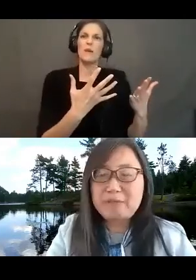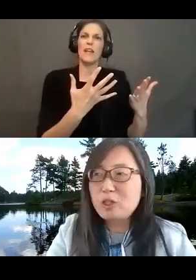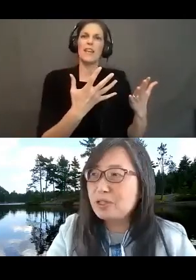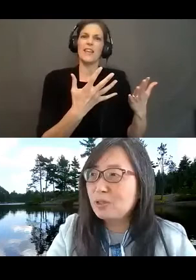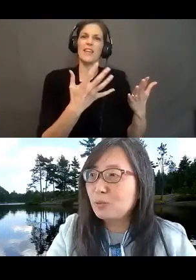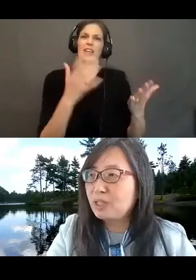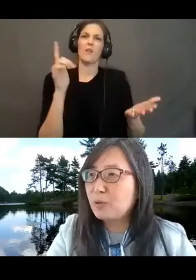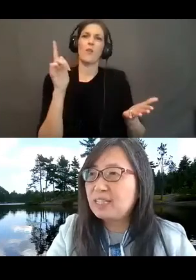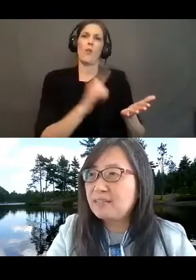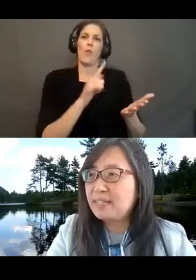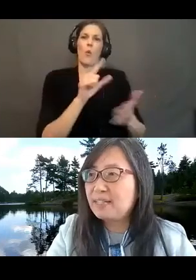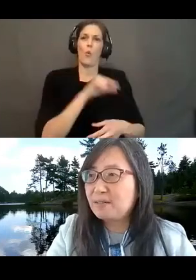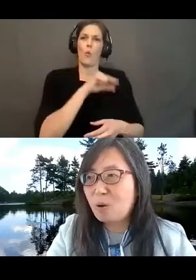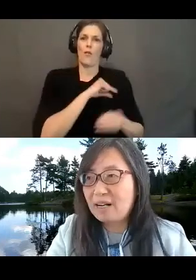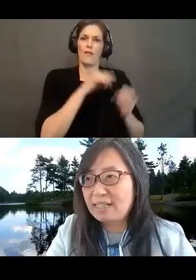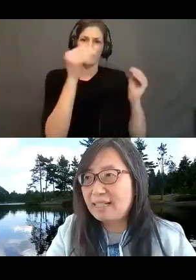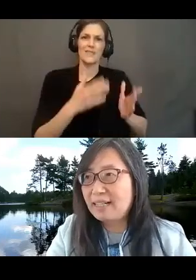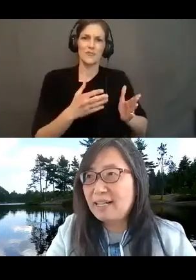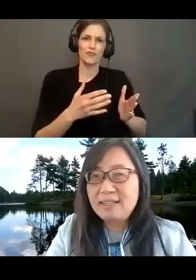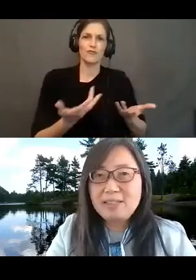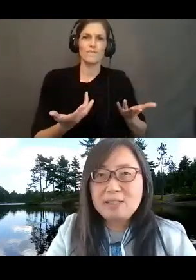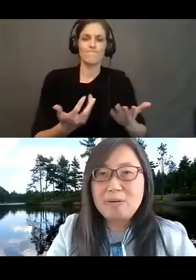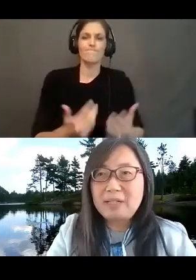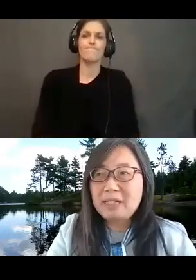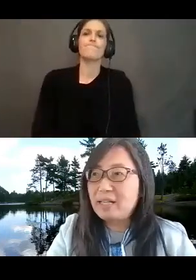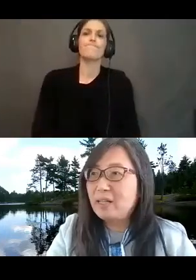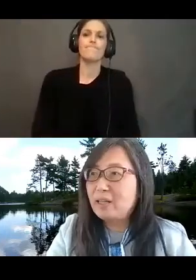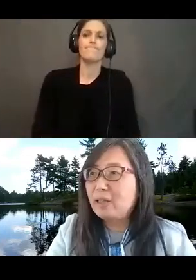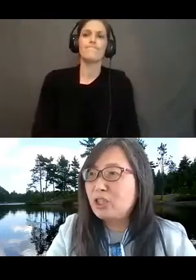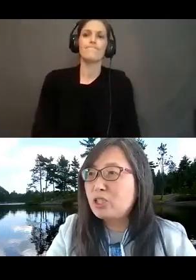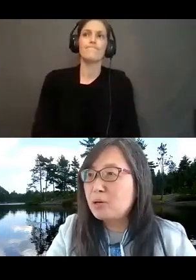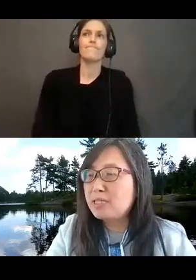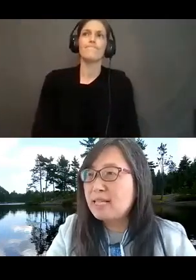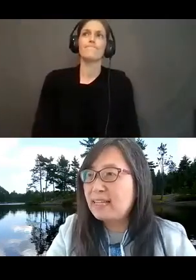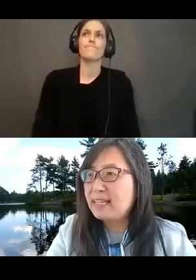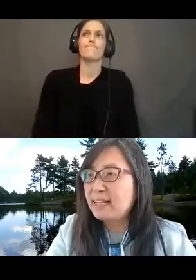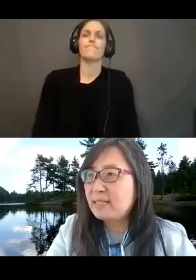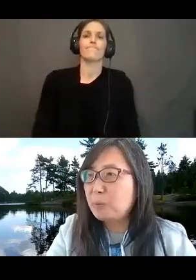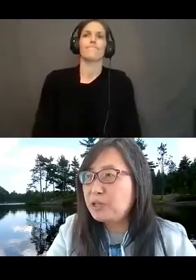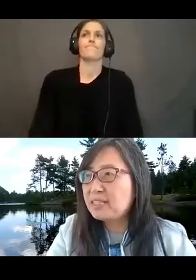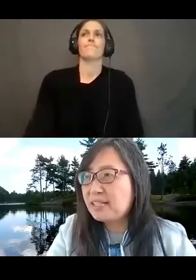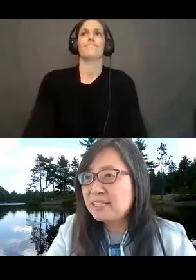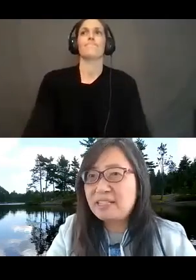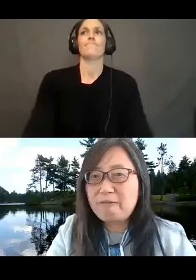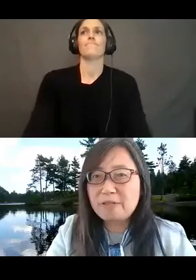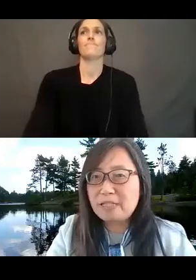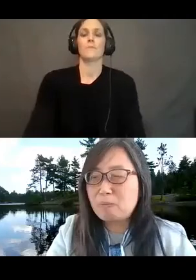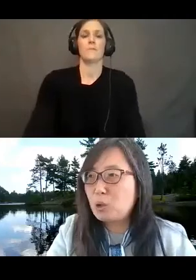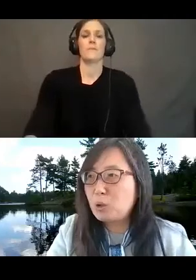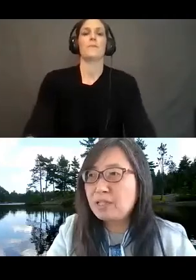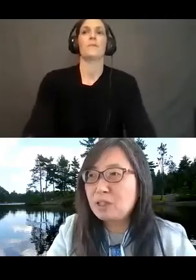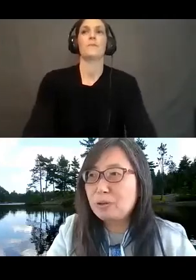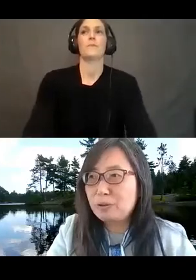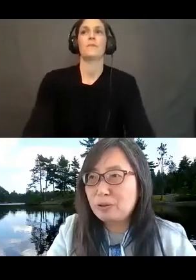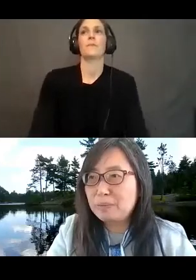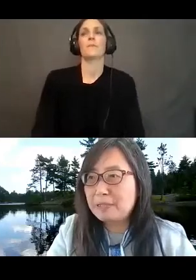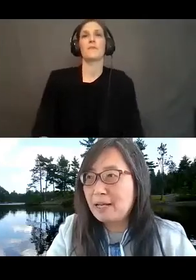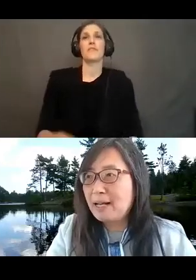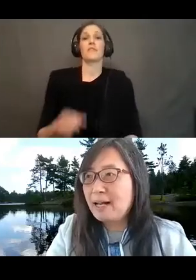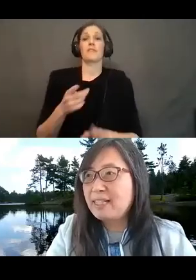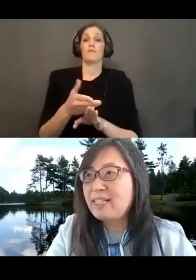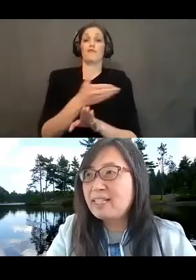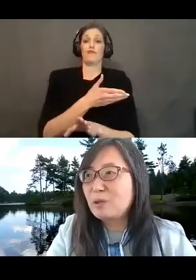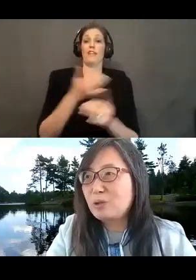overrepresentation of teachers with relatively lower quality. So it just shows that there's a pre-existing differences between the two